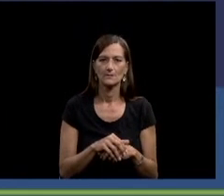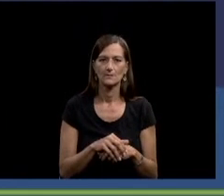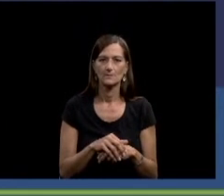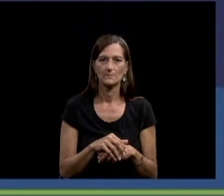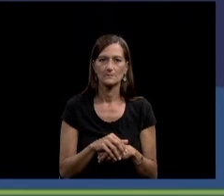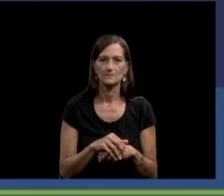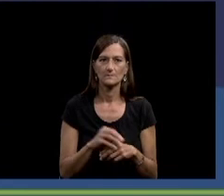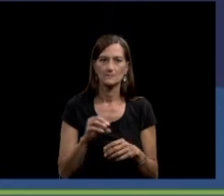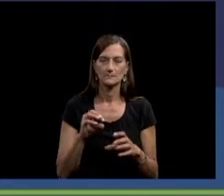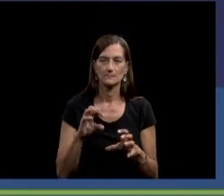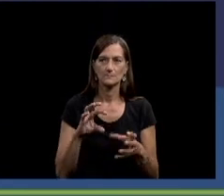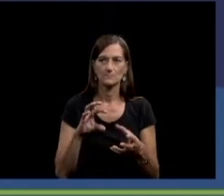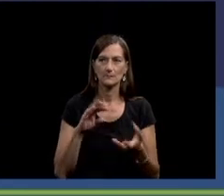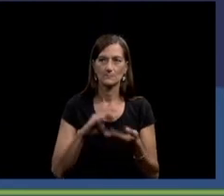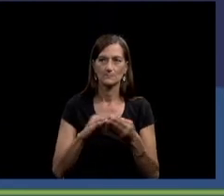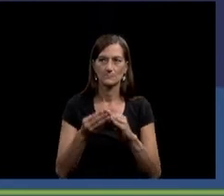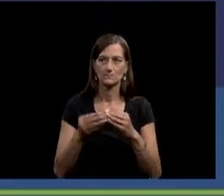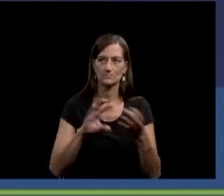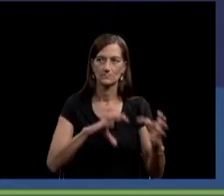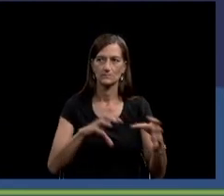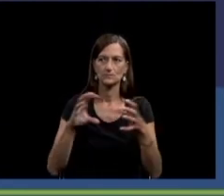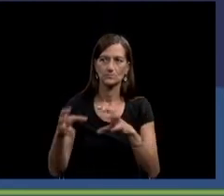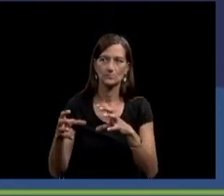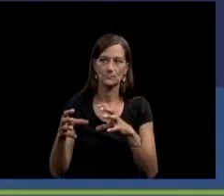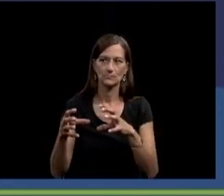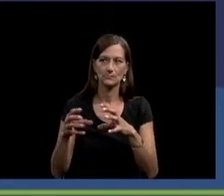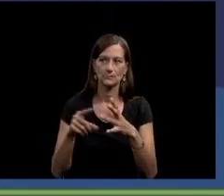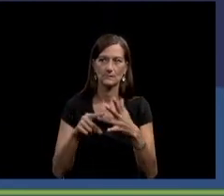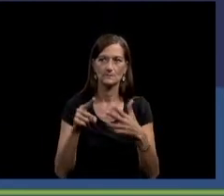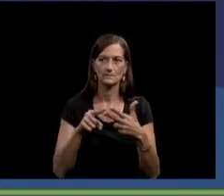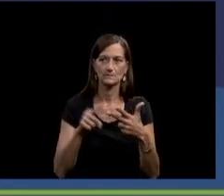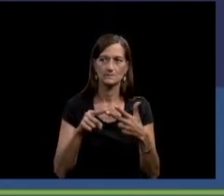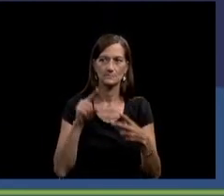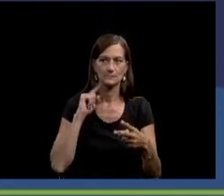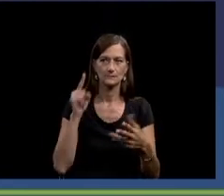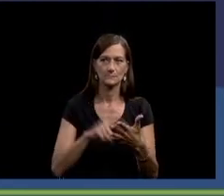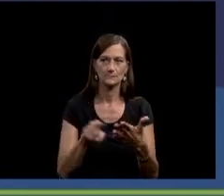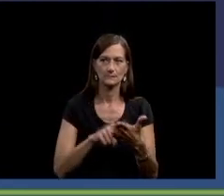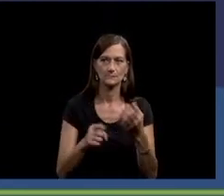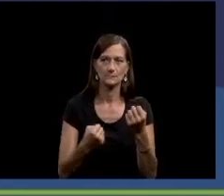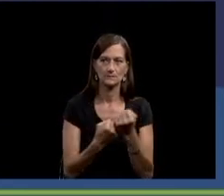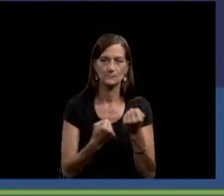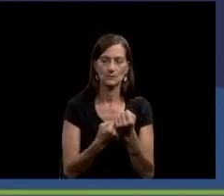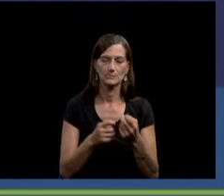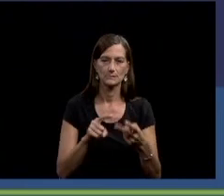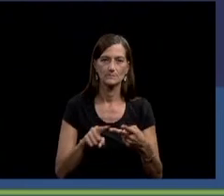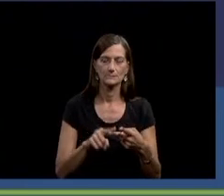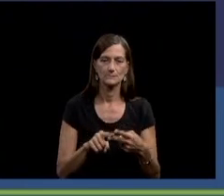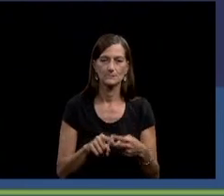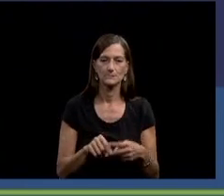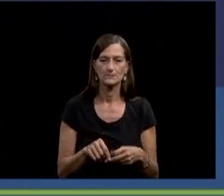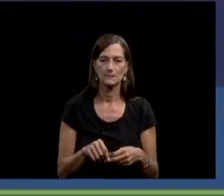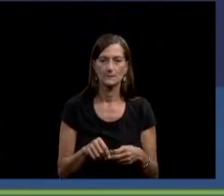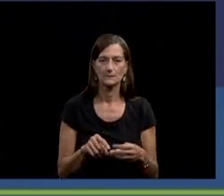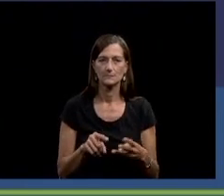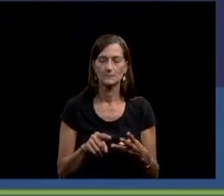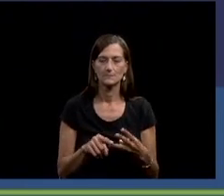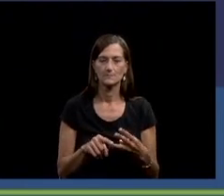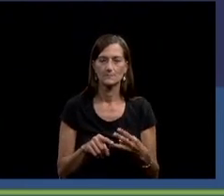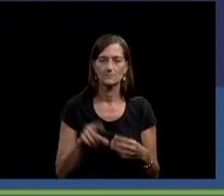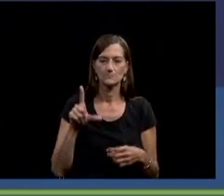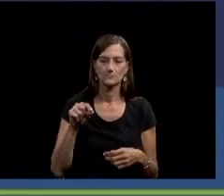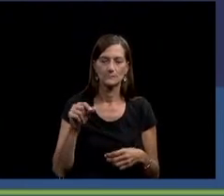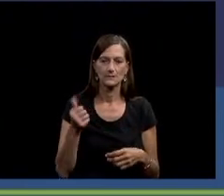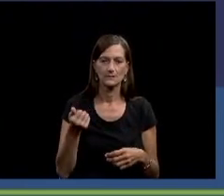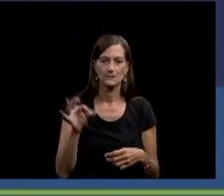Support Services. Some quick stats for 2019. We received 379,000 calls